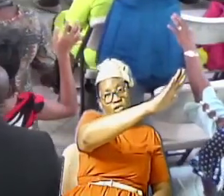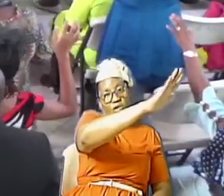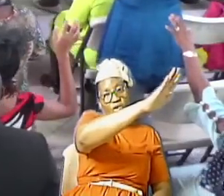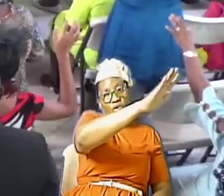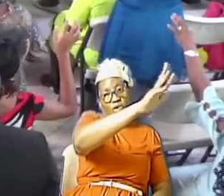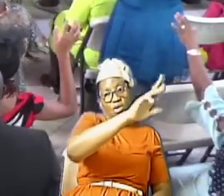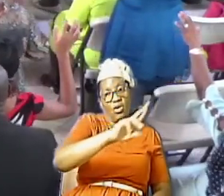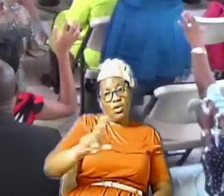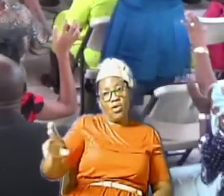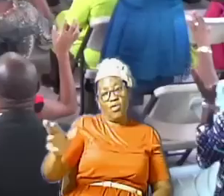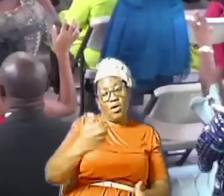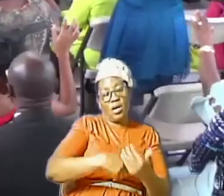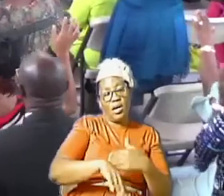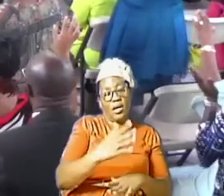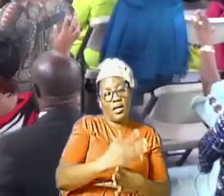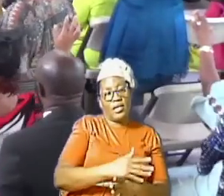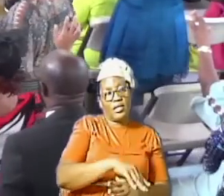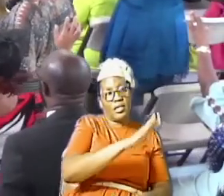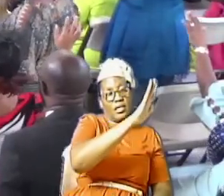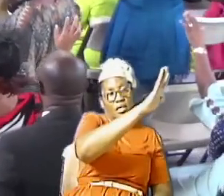hand forward to the altar.